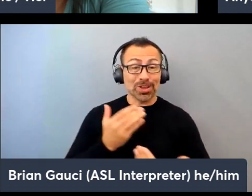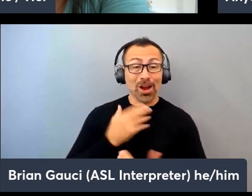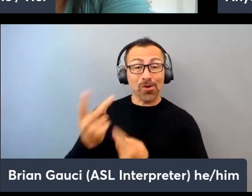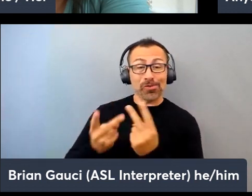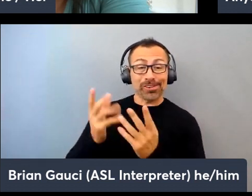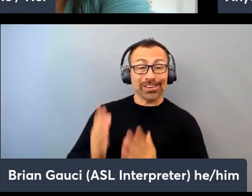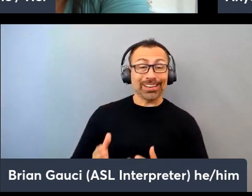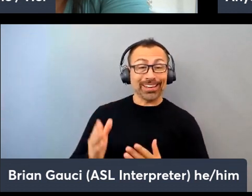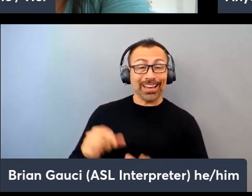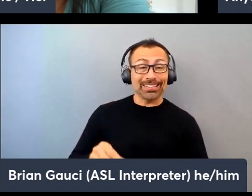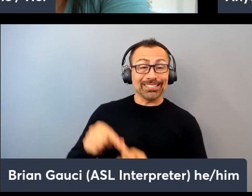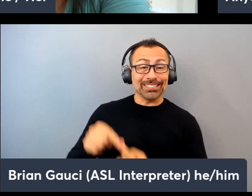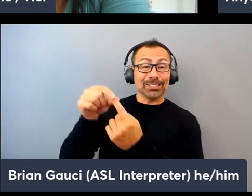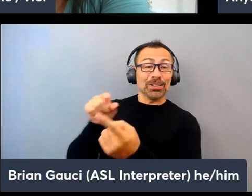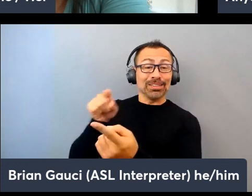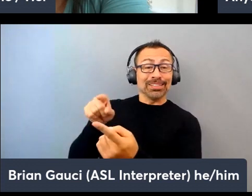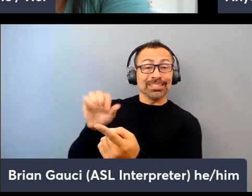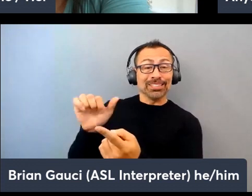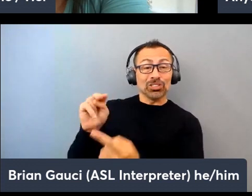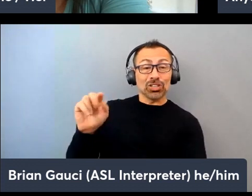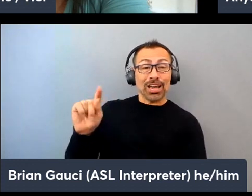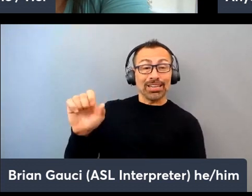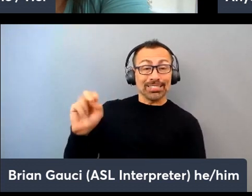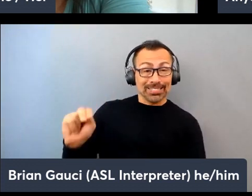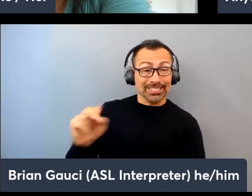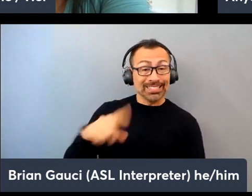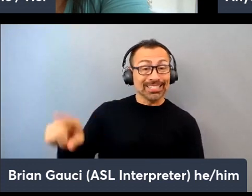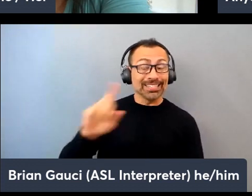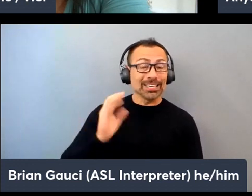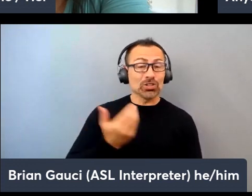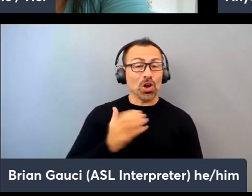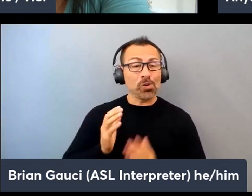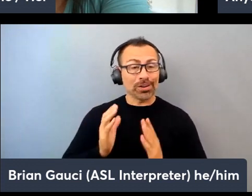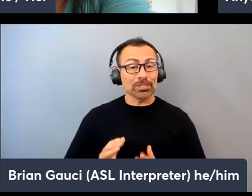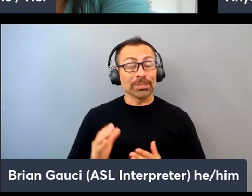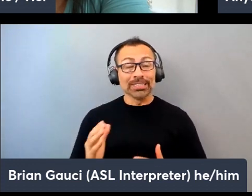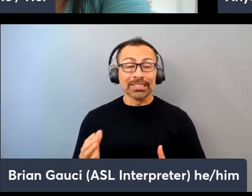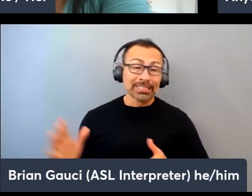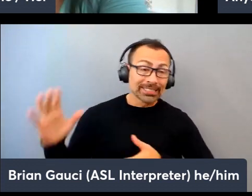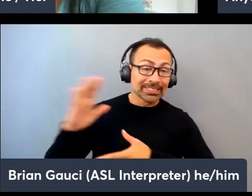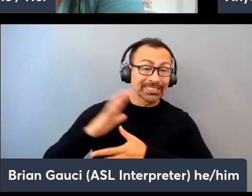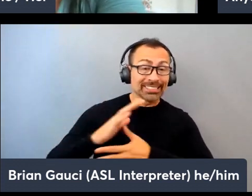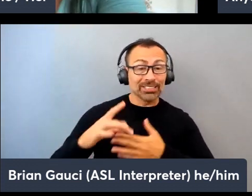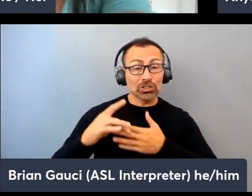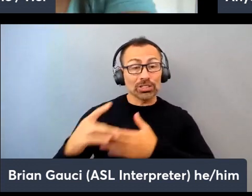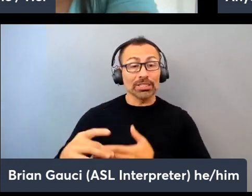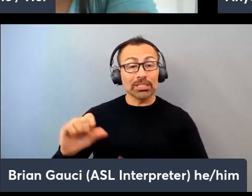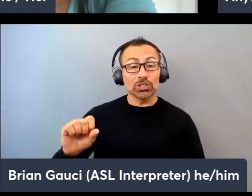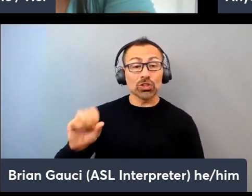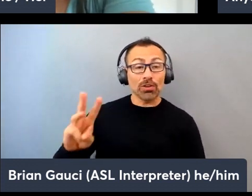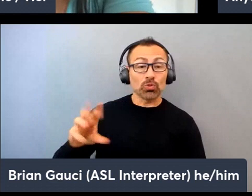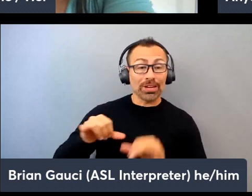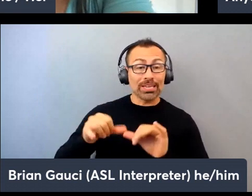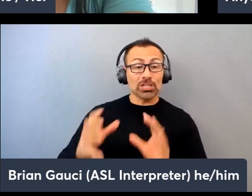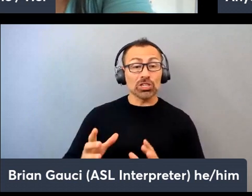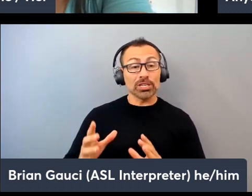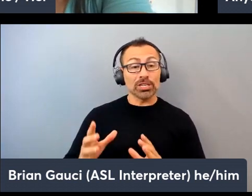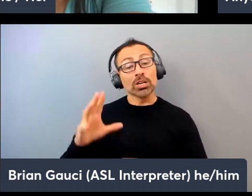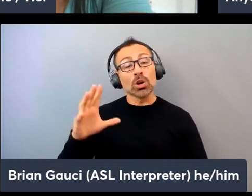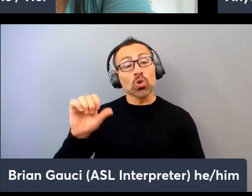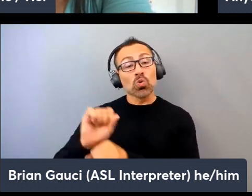customer. He's a senior client, senior lead software engineer with Capital One, and he's here to talk